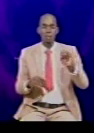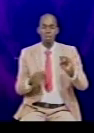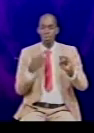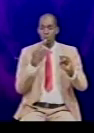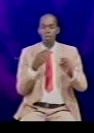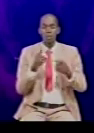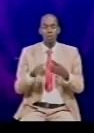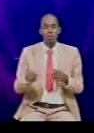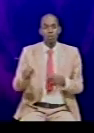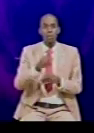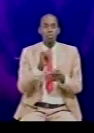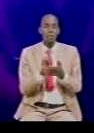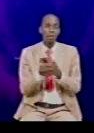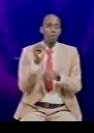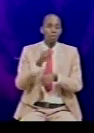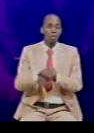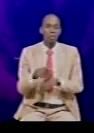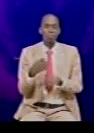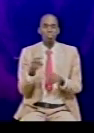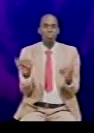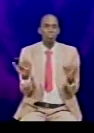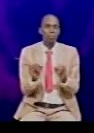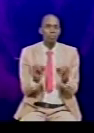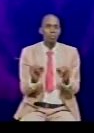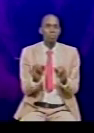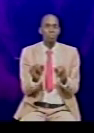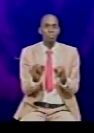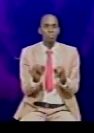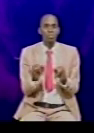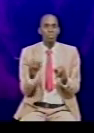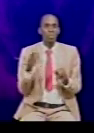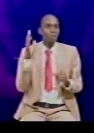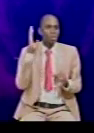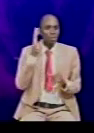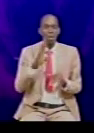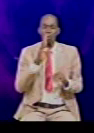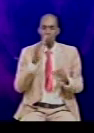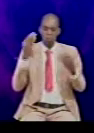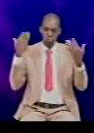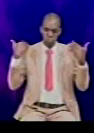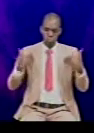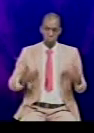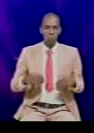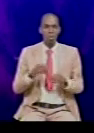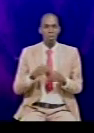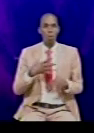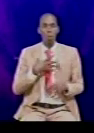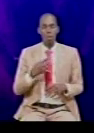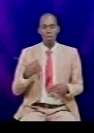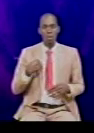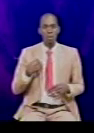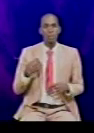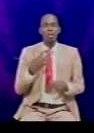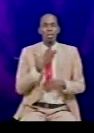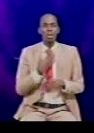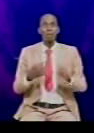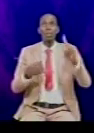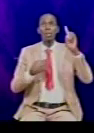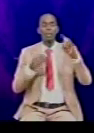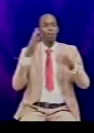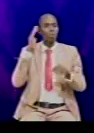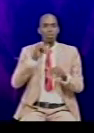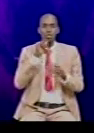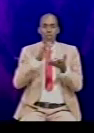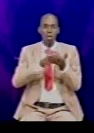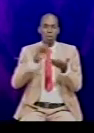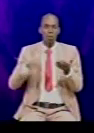overcometh, the same shall be clothed in white raiment, and I will not blot out his name out of